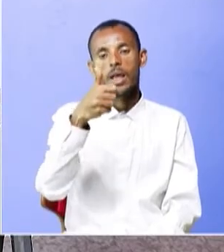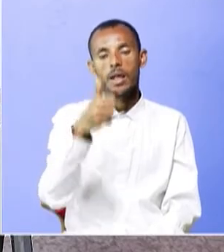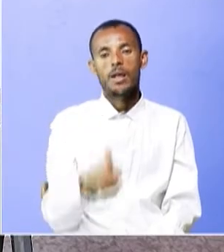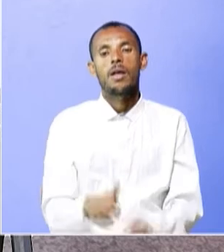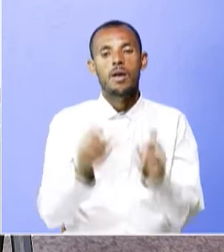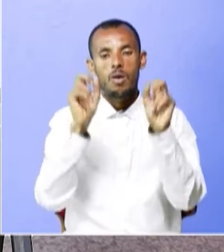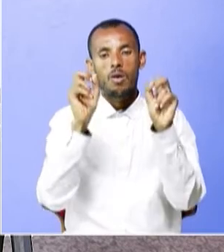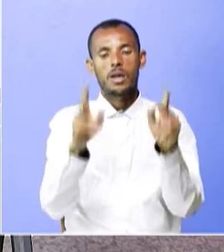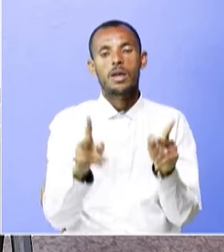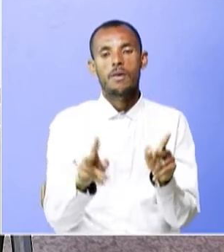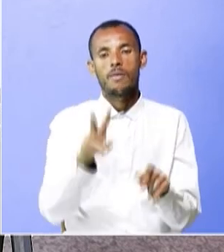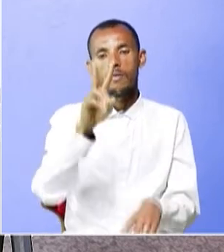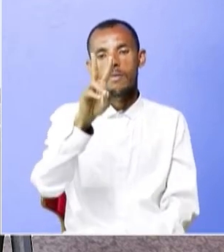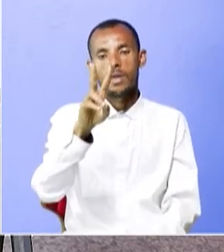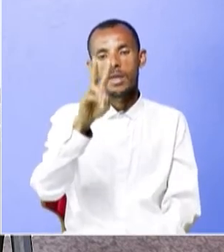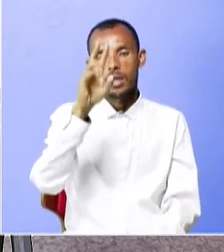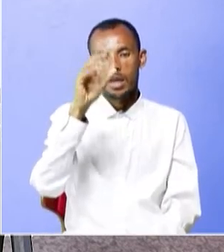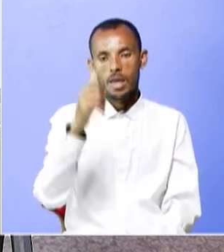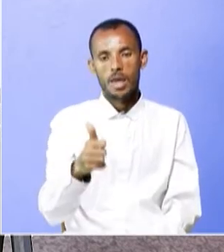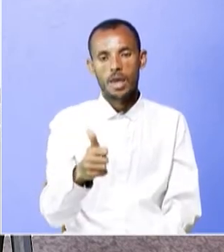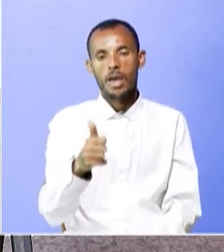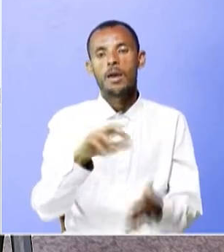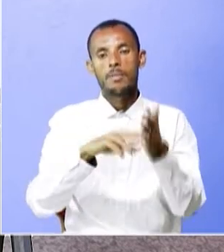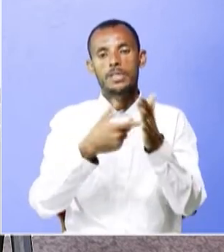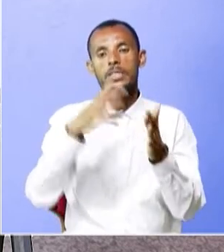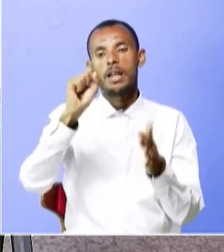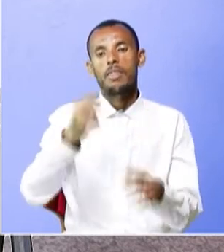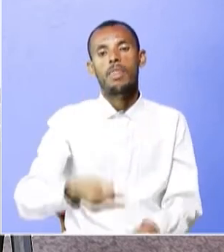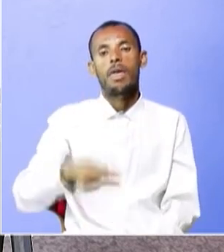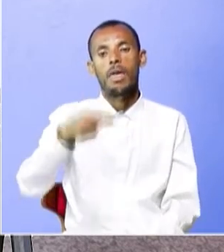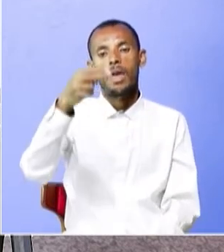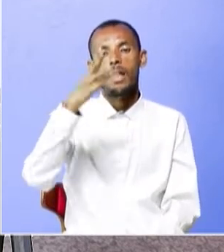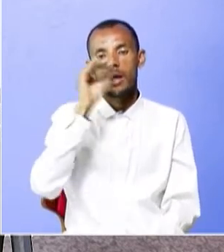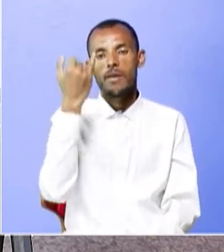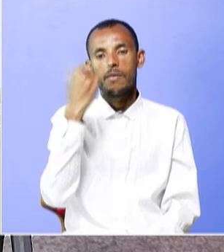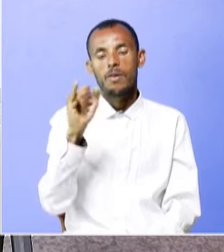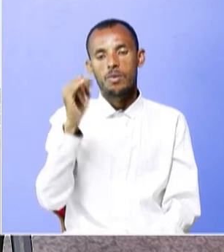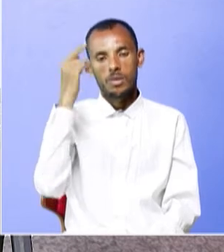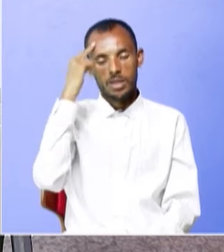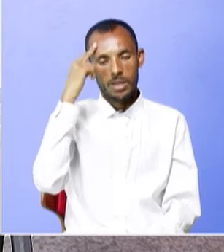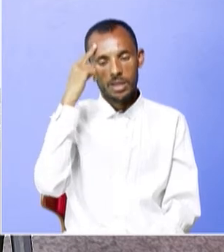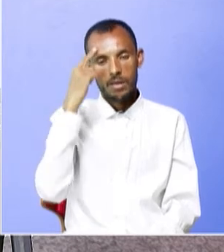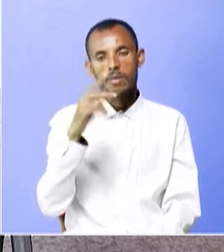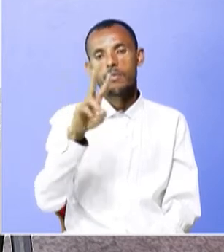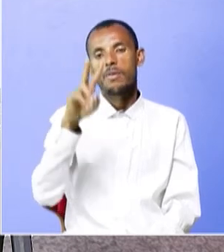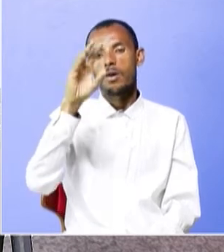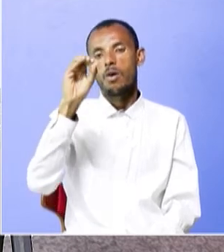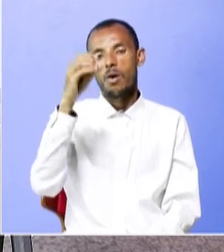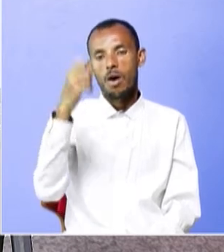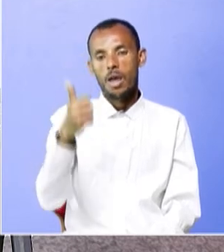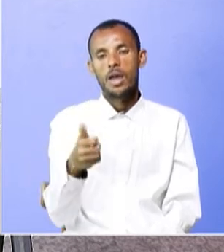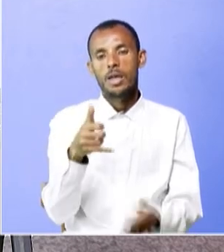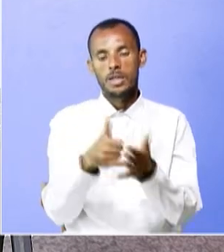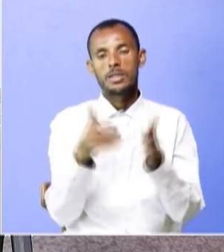Okay, VA becomes the slant head, and if you consider triangle VOA,